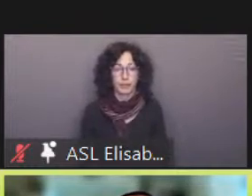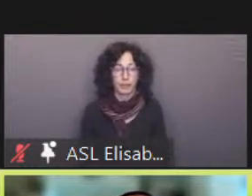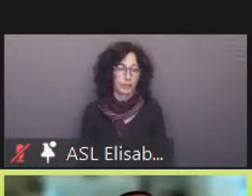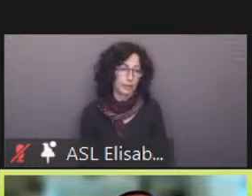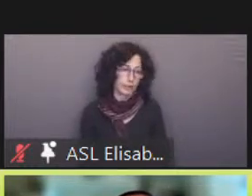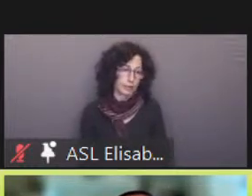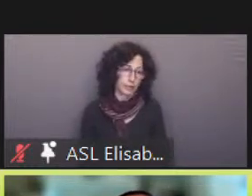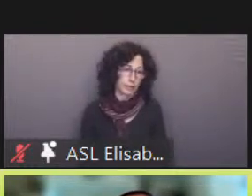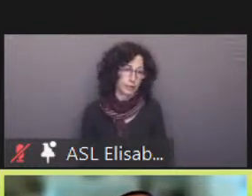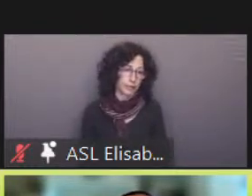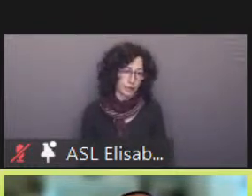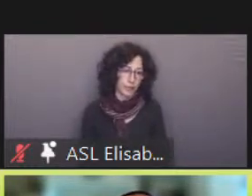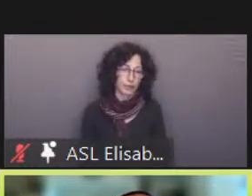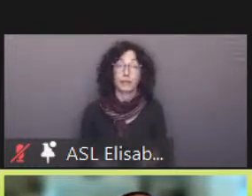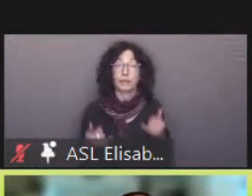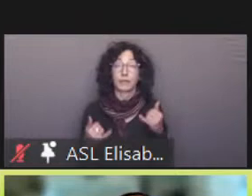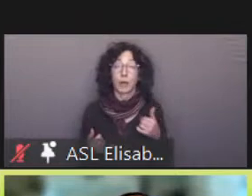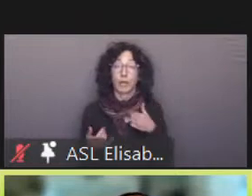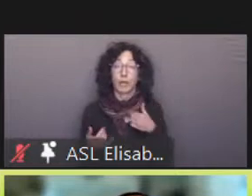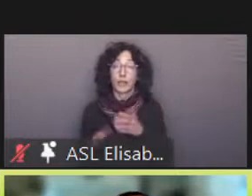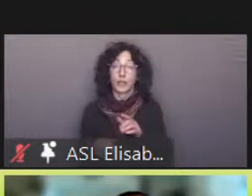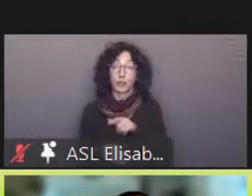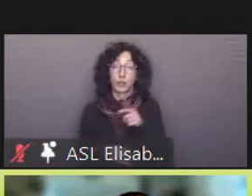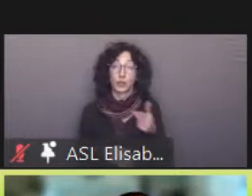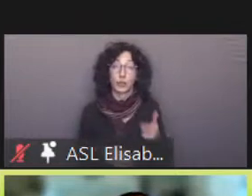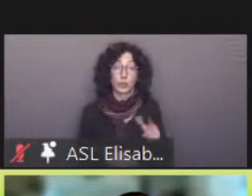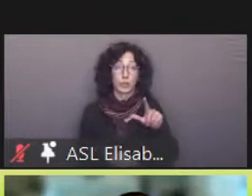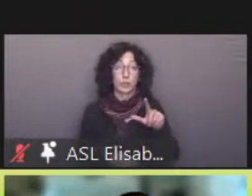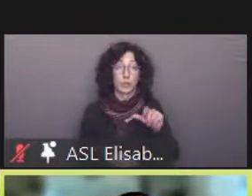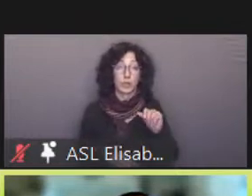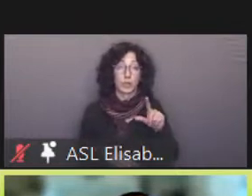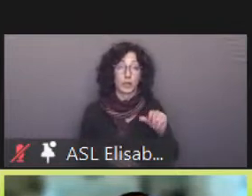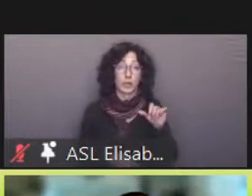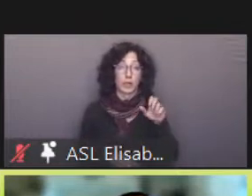And I want to turn it over to Dr. Lillian Brown.